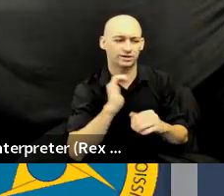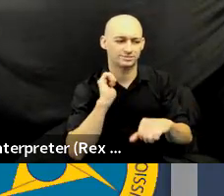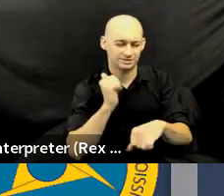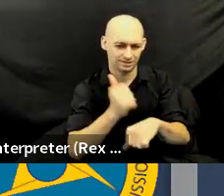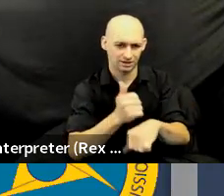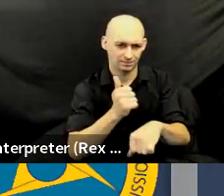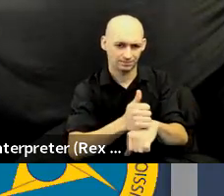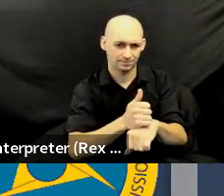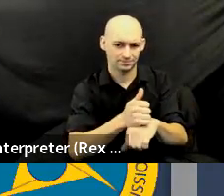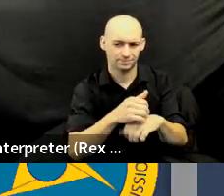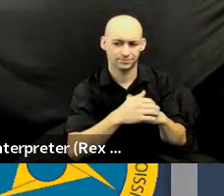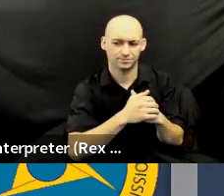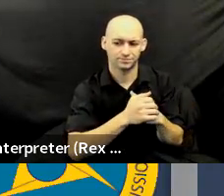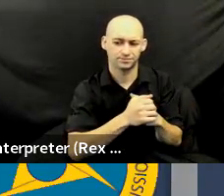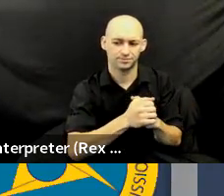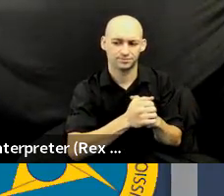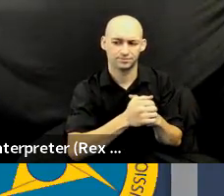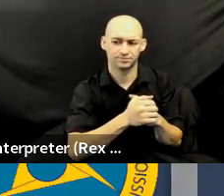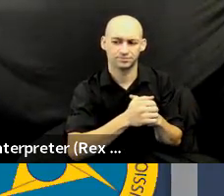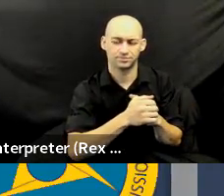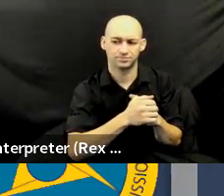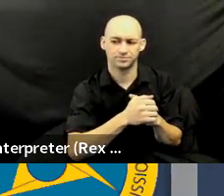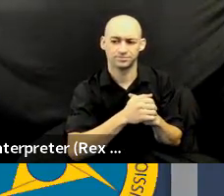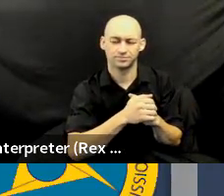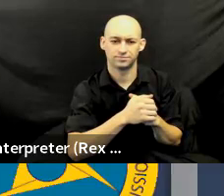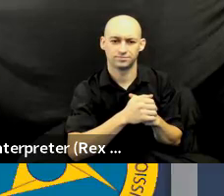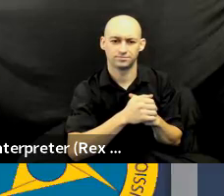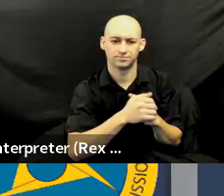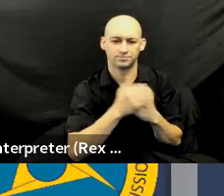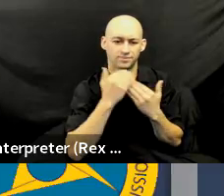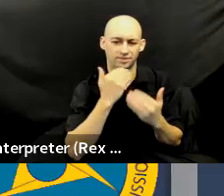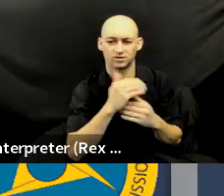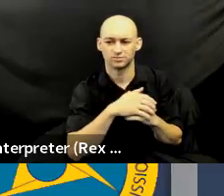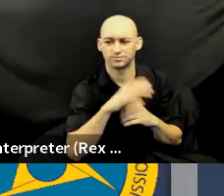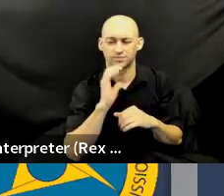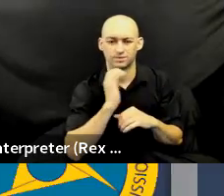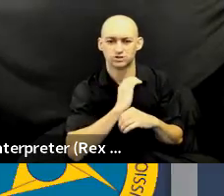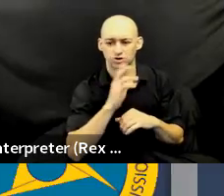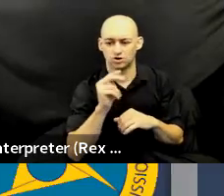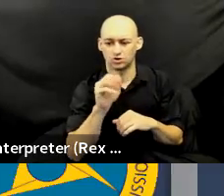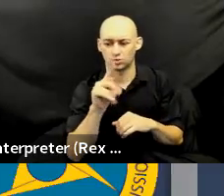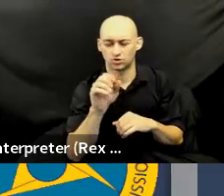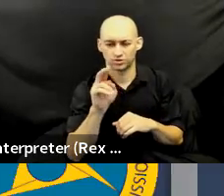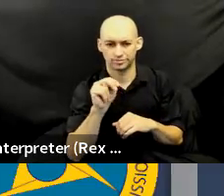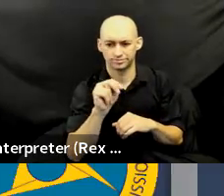champion in the legislature to help us. Thank you. Commissioner Norton? Yes,